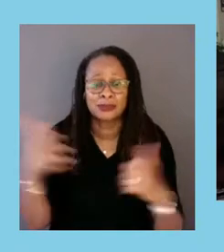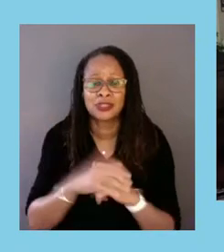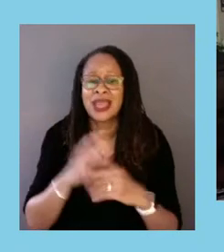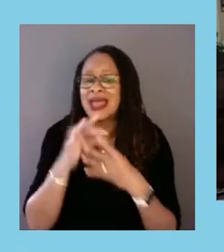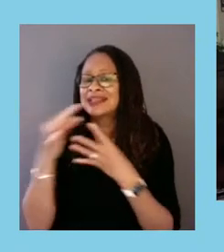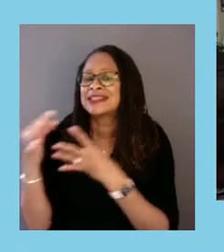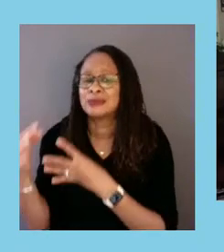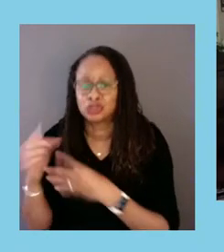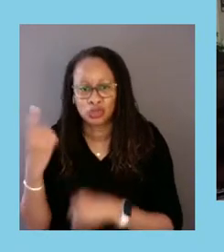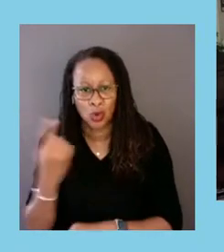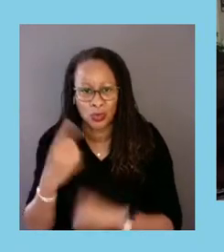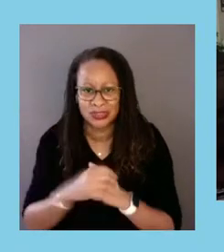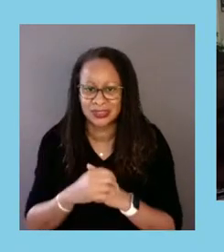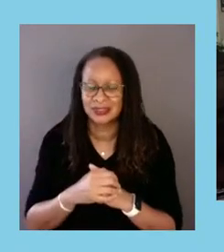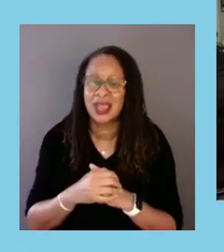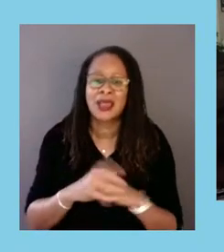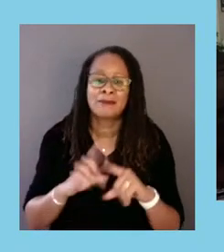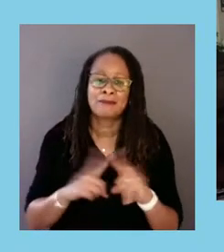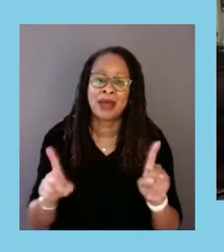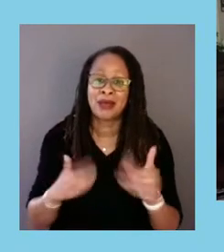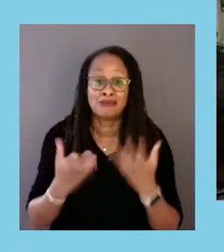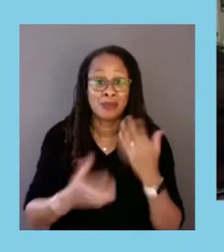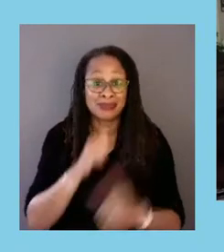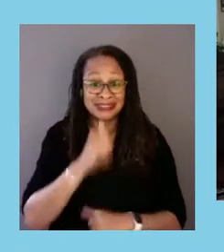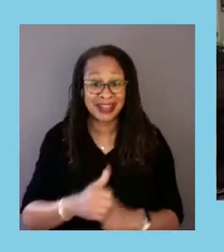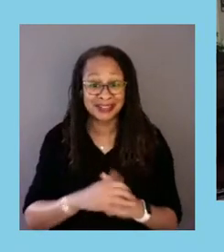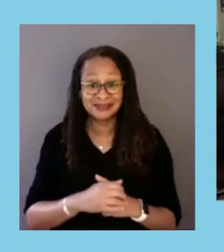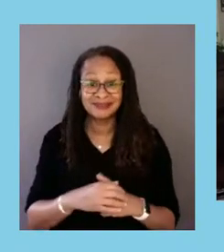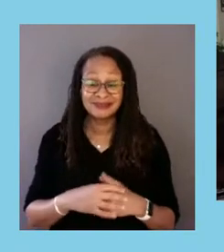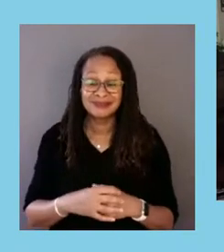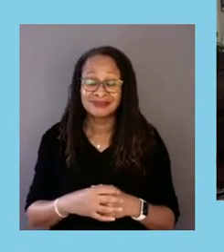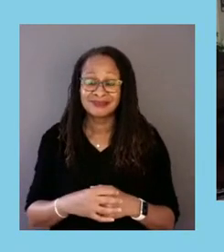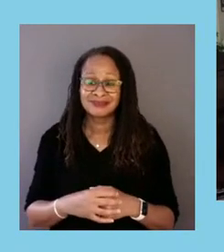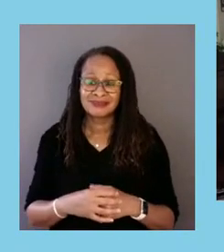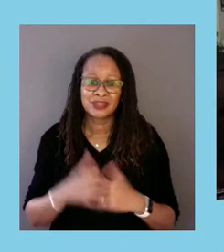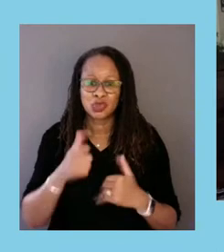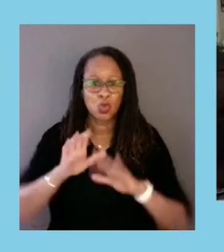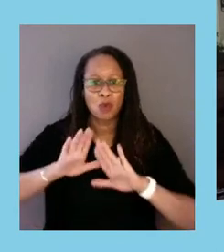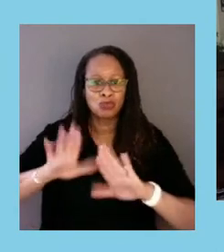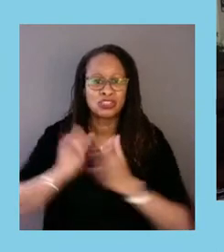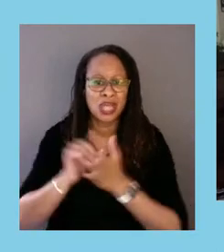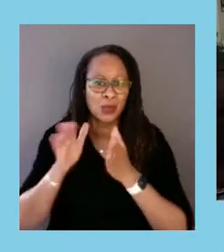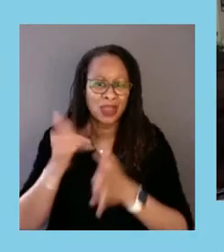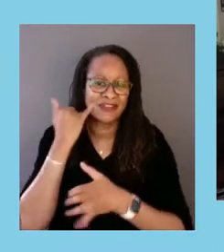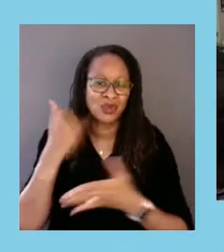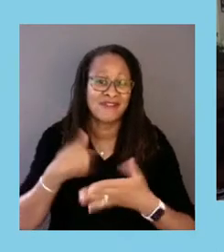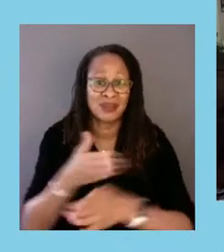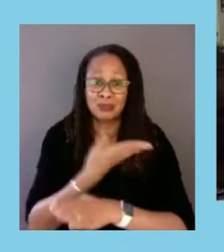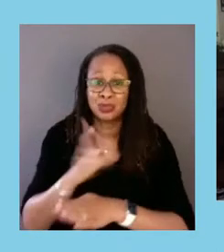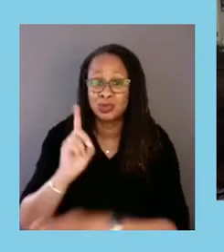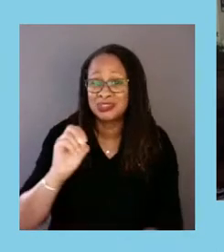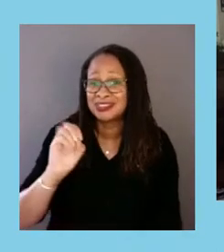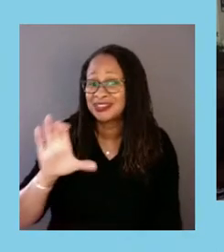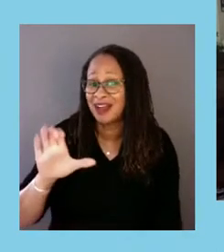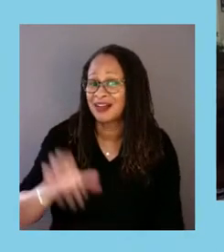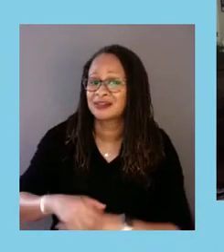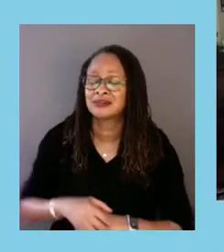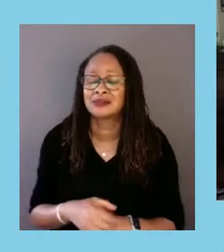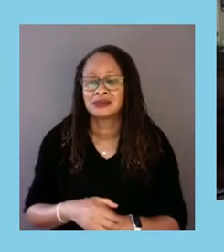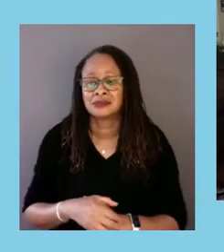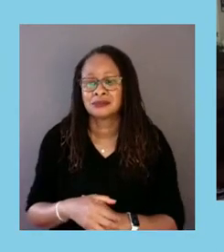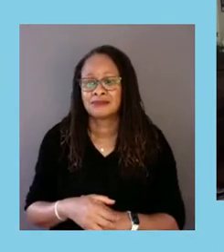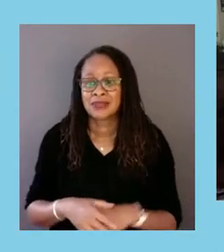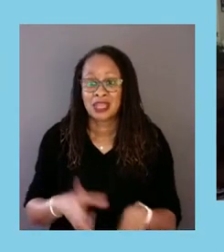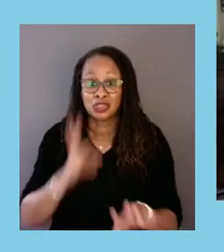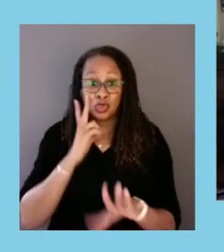always exceptions, but probably not. So you won't push that way, because again, use all that energy